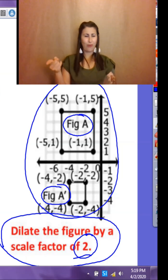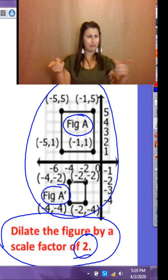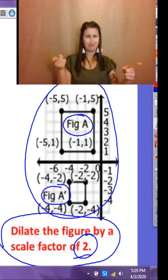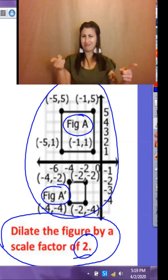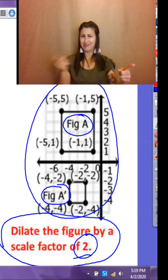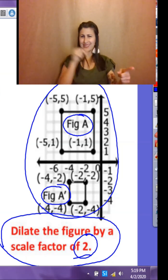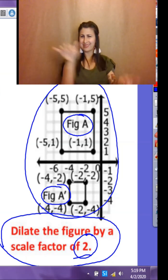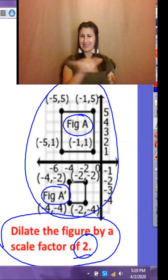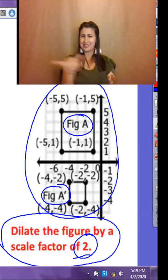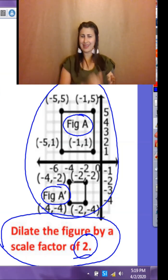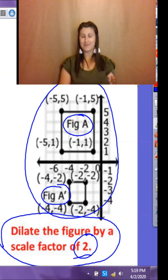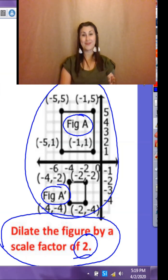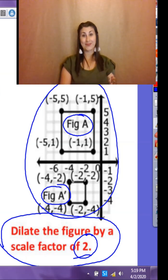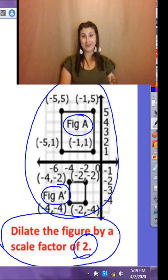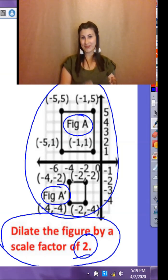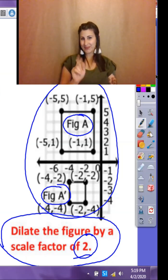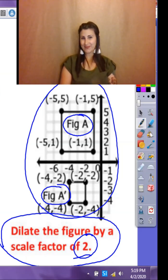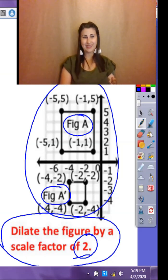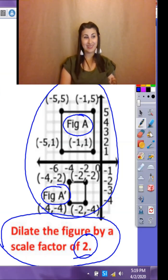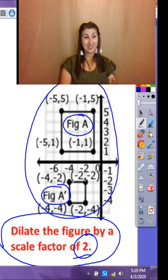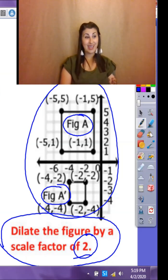Okay. All right, next slide.